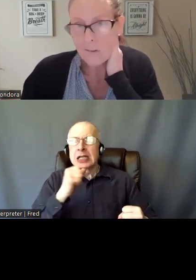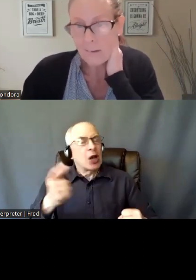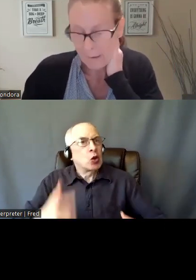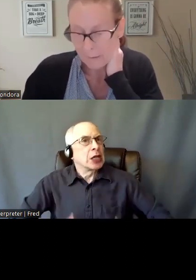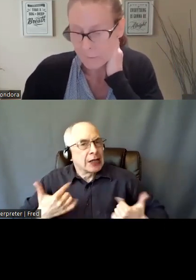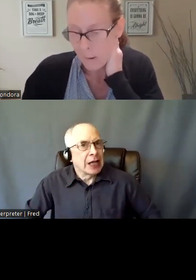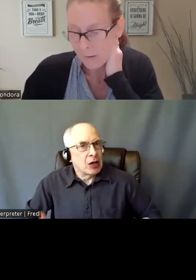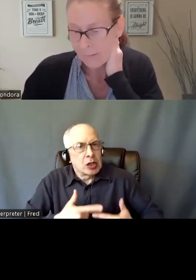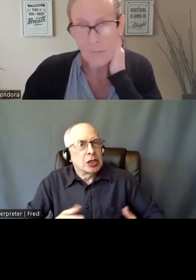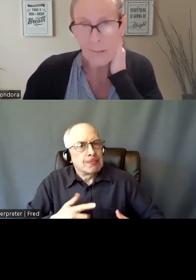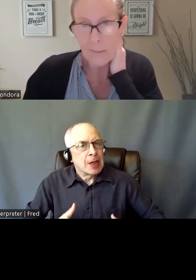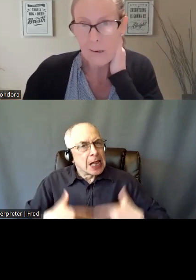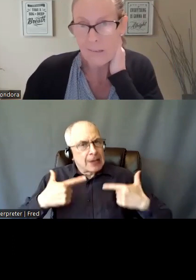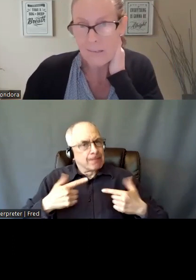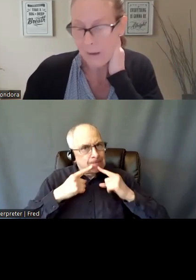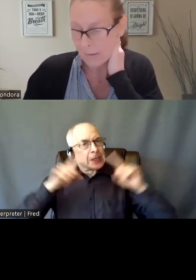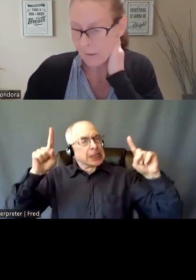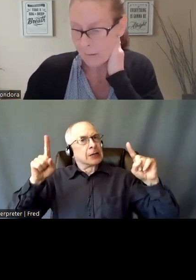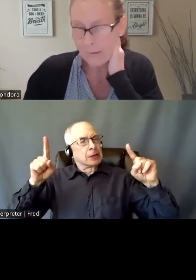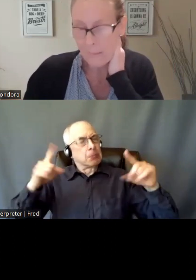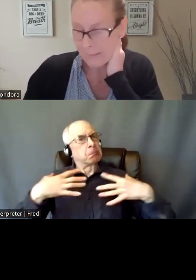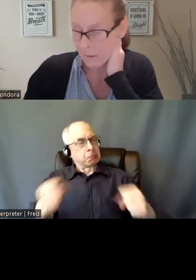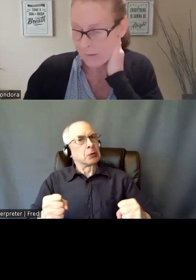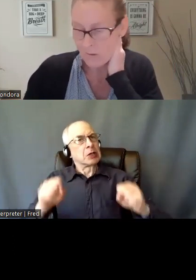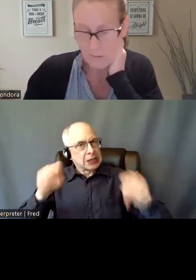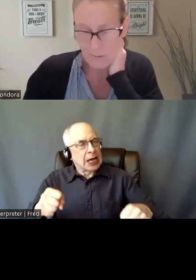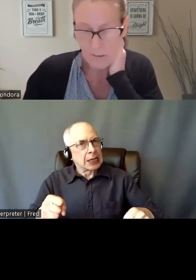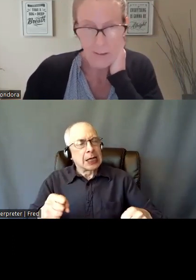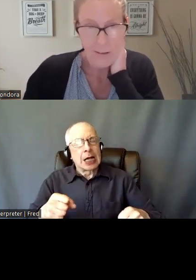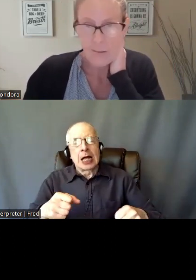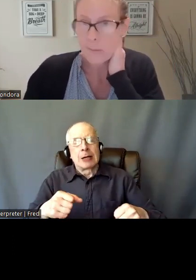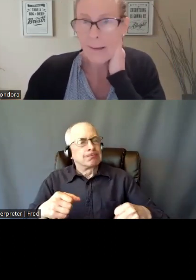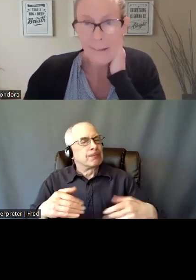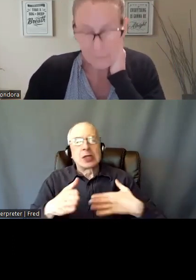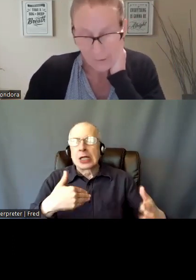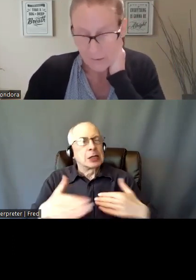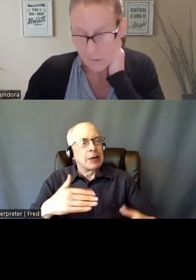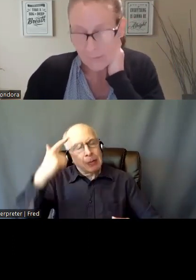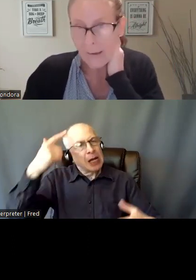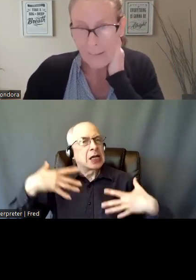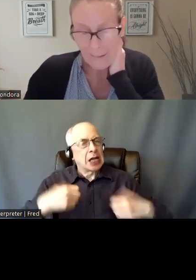And she's learning how to live well, even in the presence of ongoing mental health issues. So not